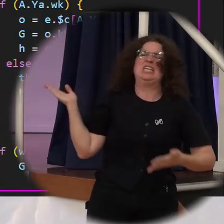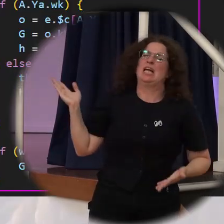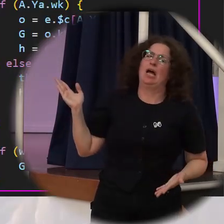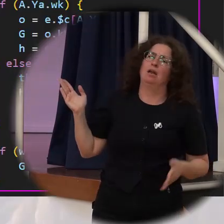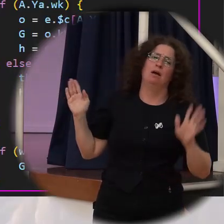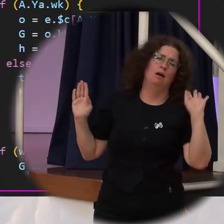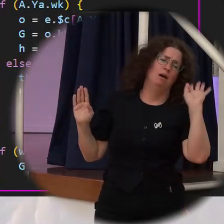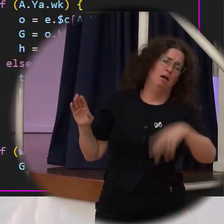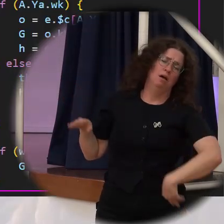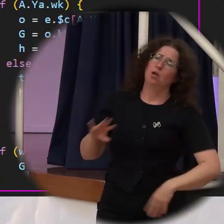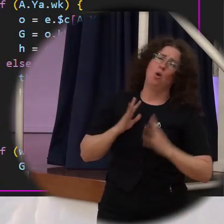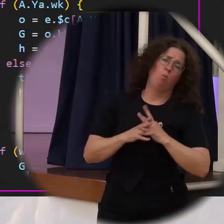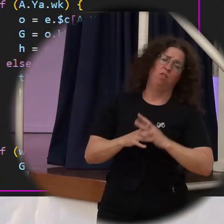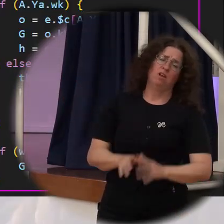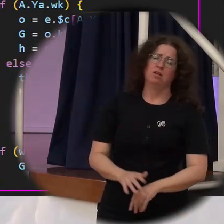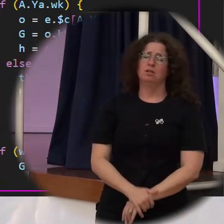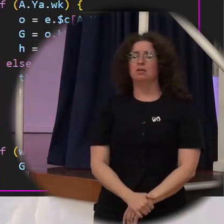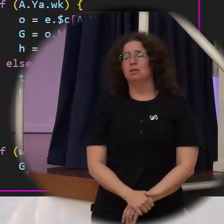to be read.